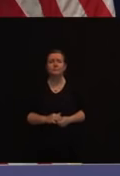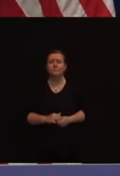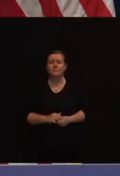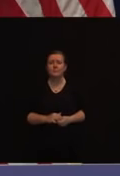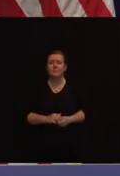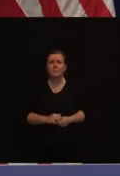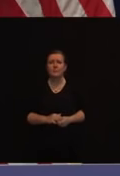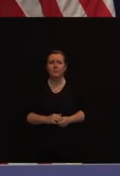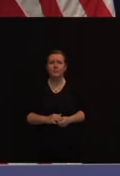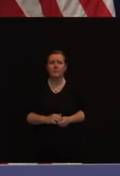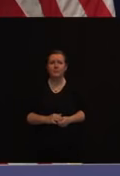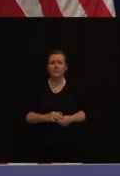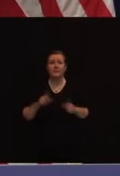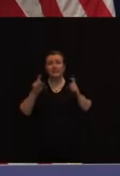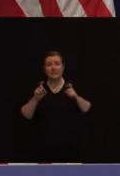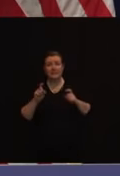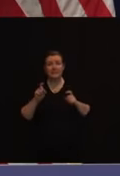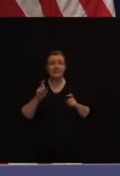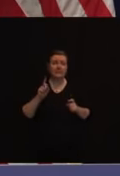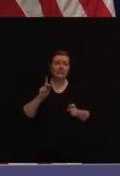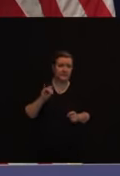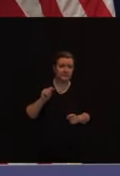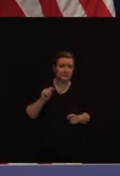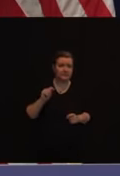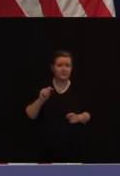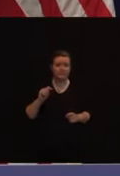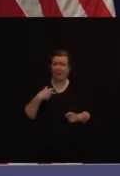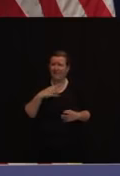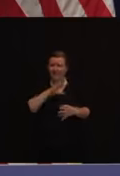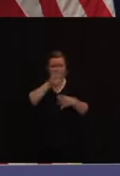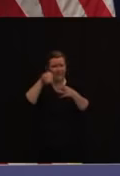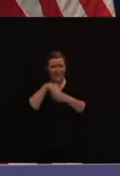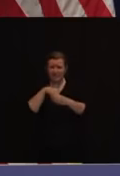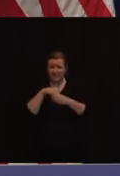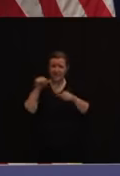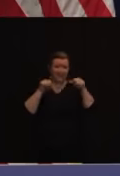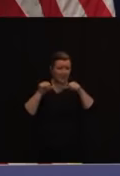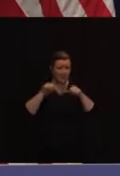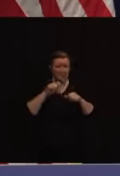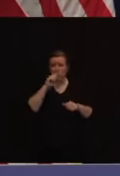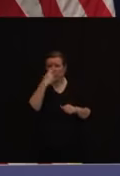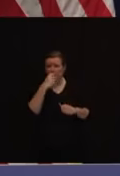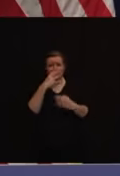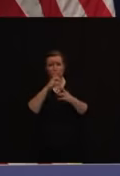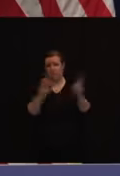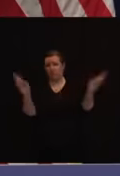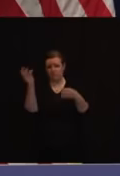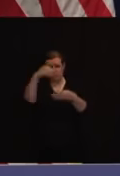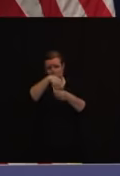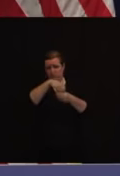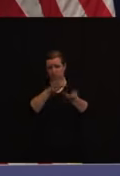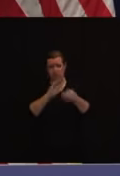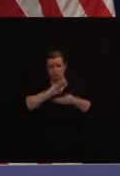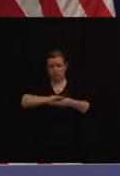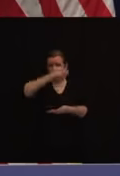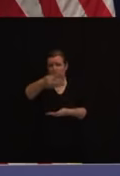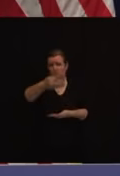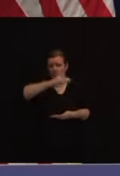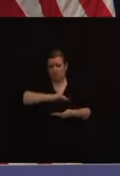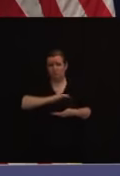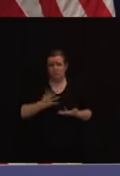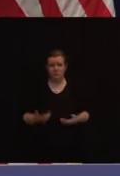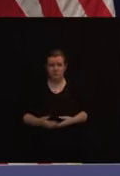package, right? So I think the answer is yes, it includes everything. But if I'm mistaken on that, allow me to come back to you.